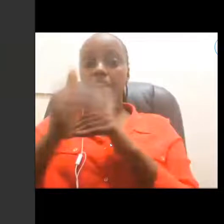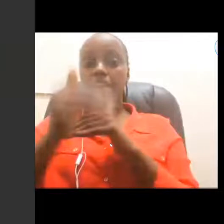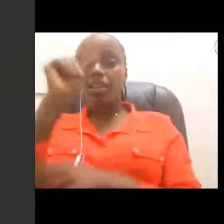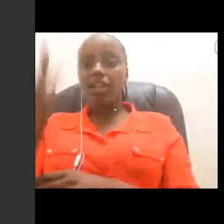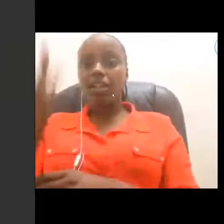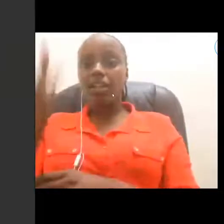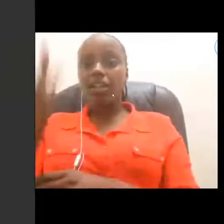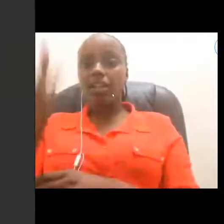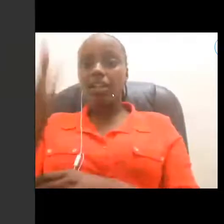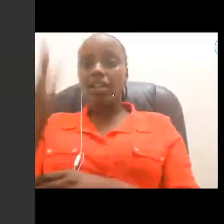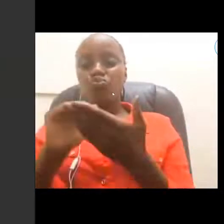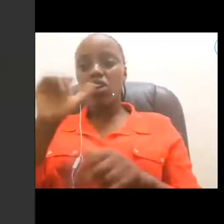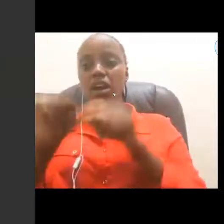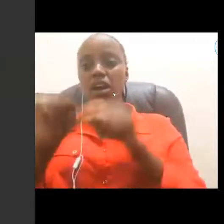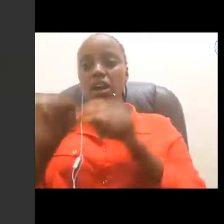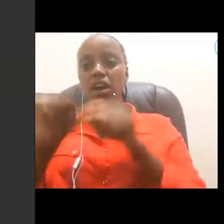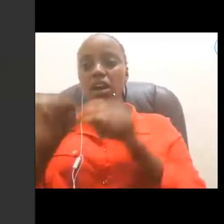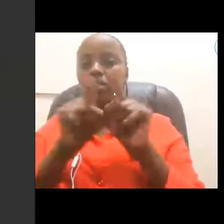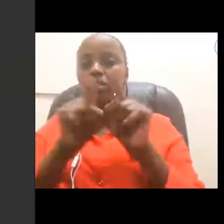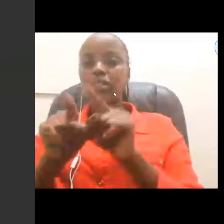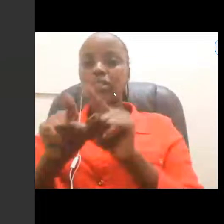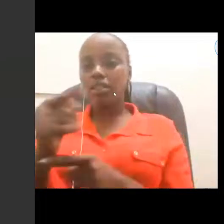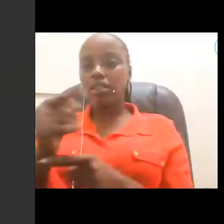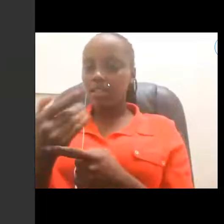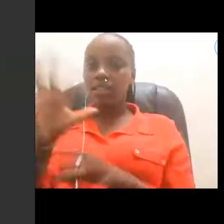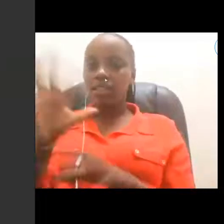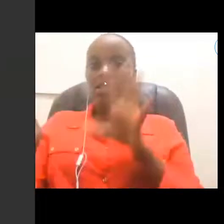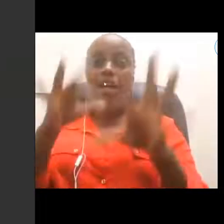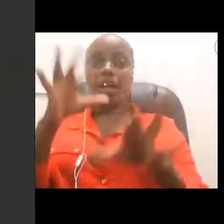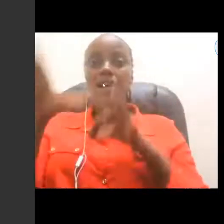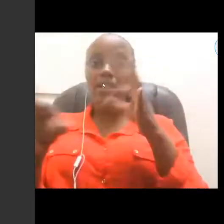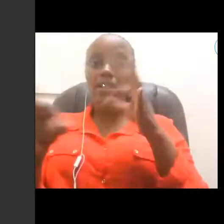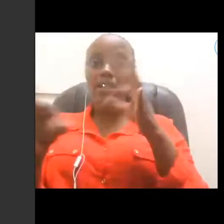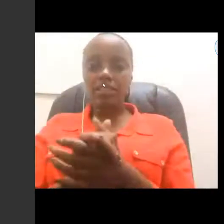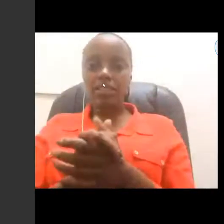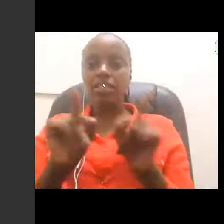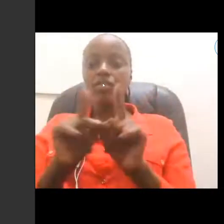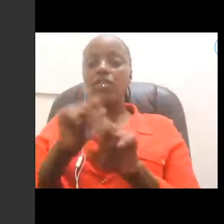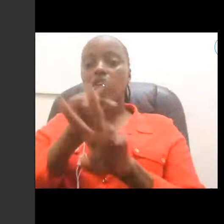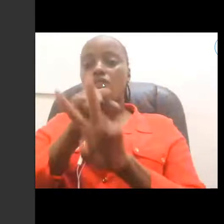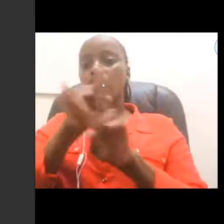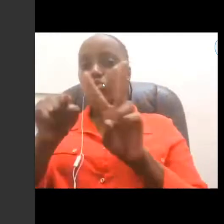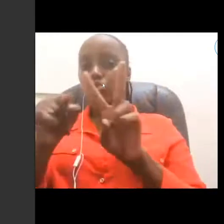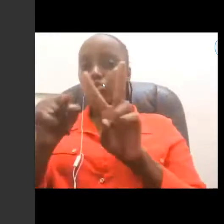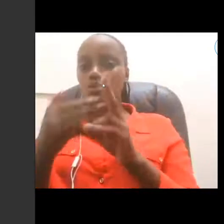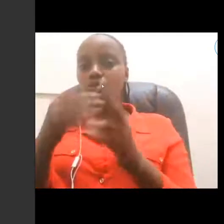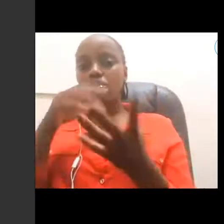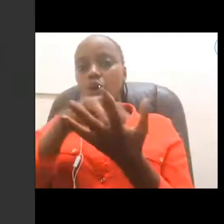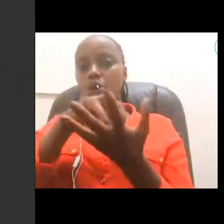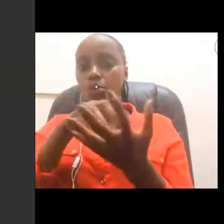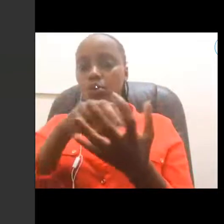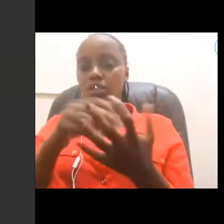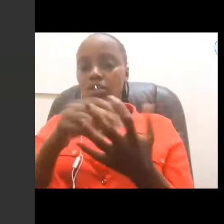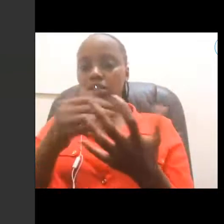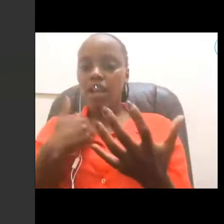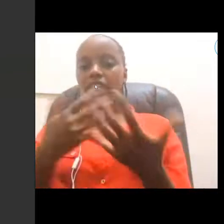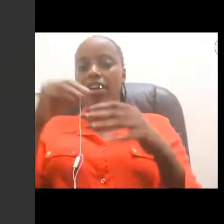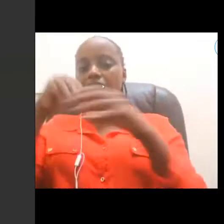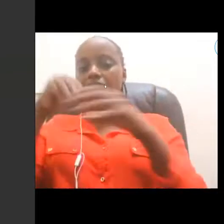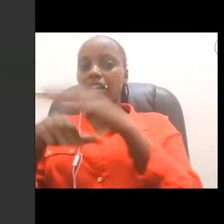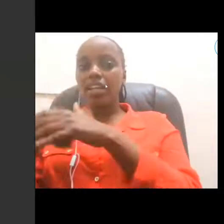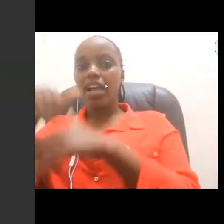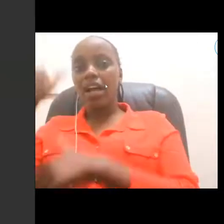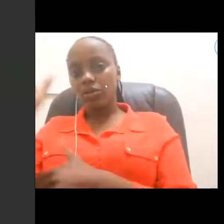of SWOT analysis. In terms of SWOT analysis, there are two broad components, the external and the internal.